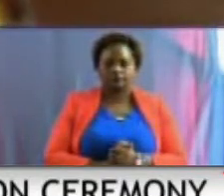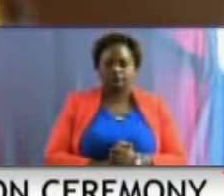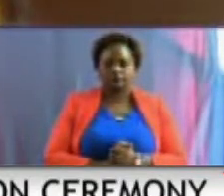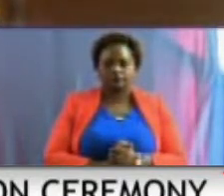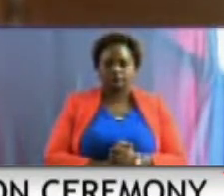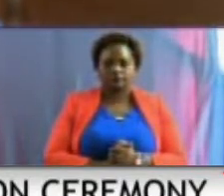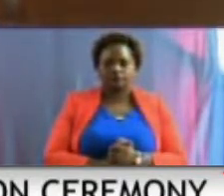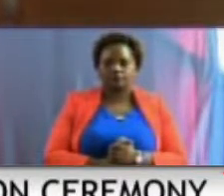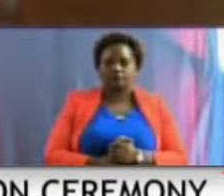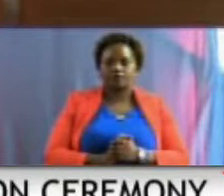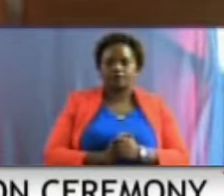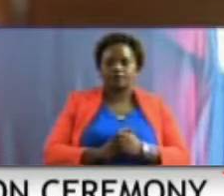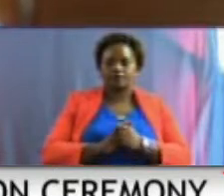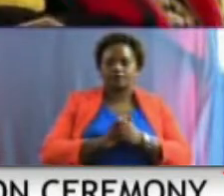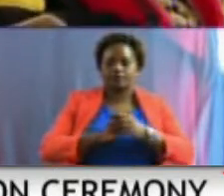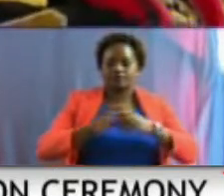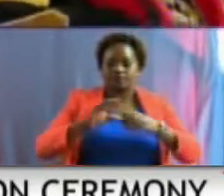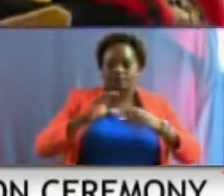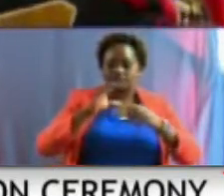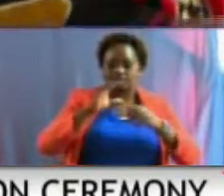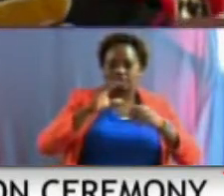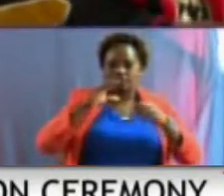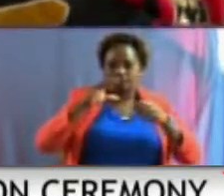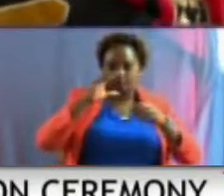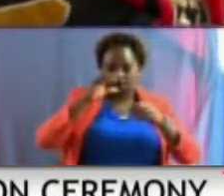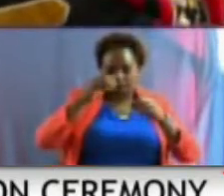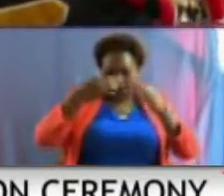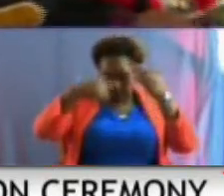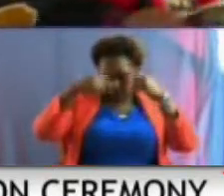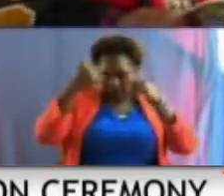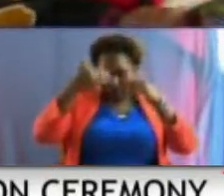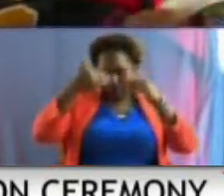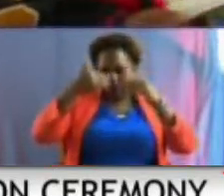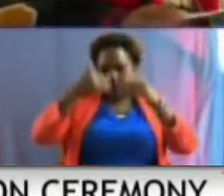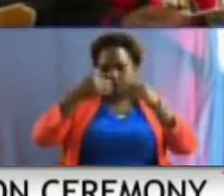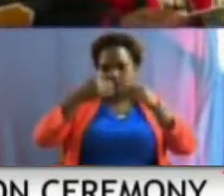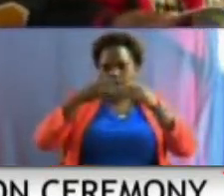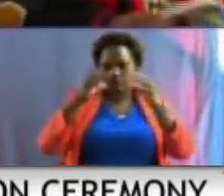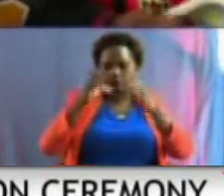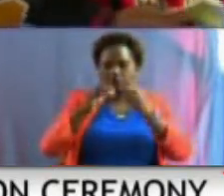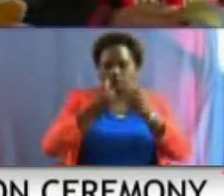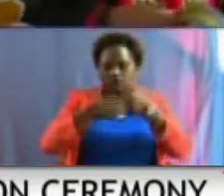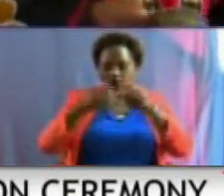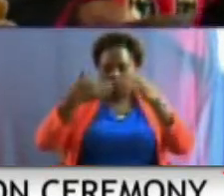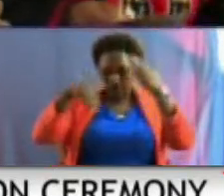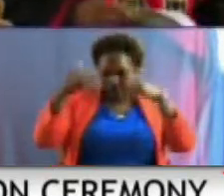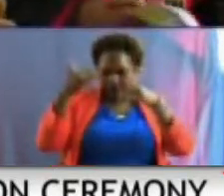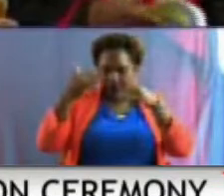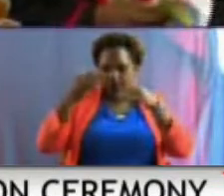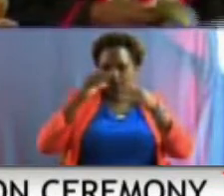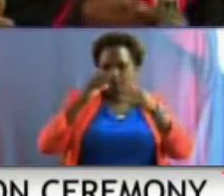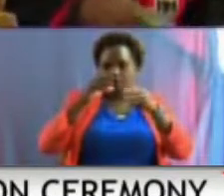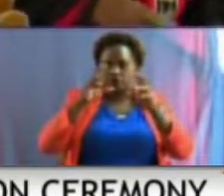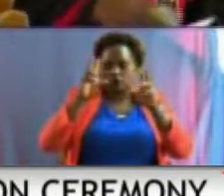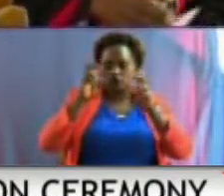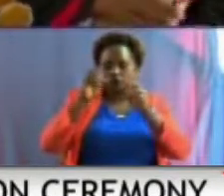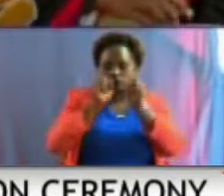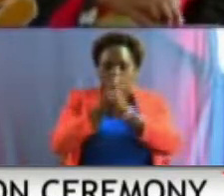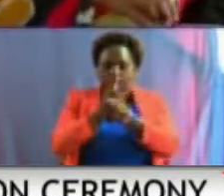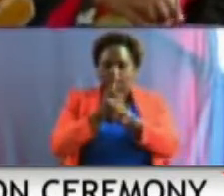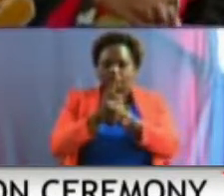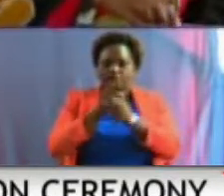Mr. Chancellor, sir, in accordance with the Universities Act number 42 of 2012,